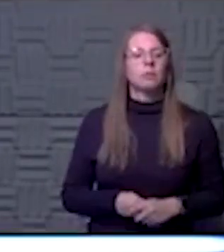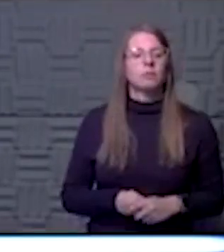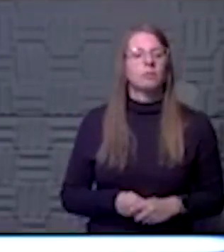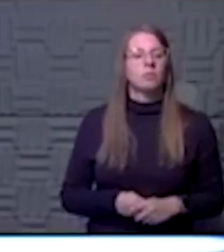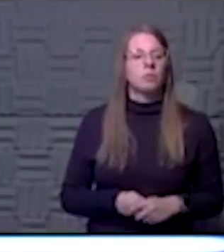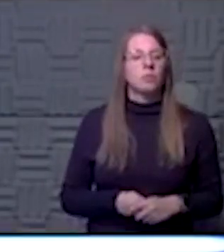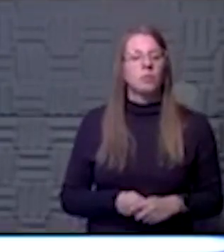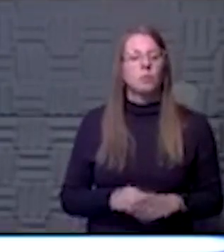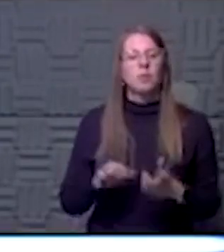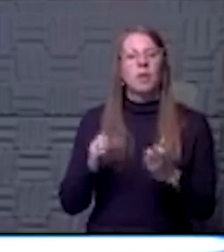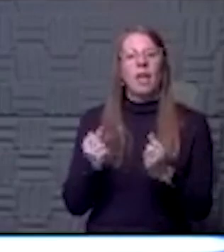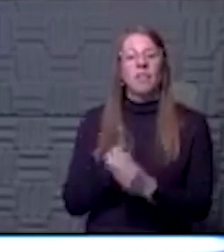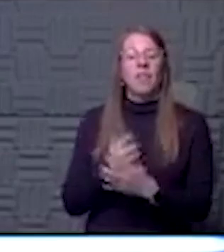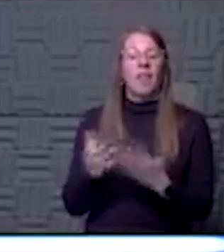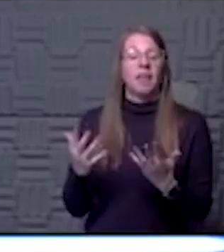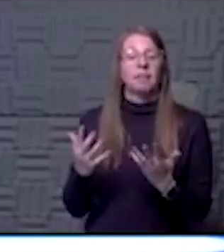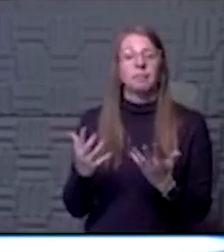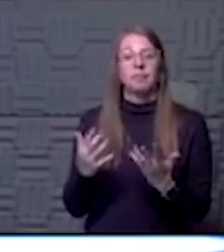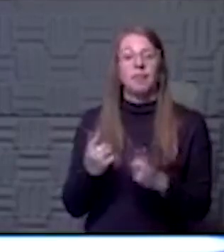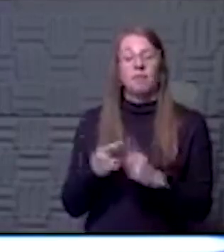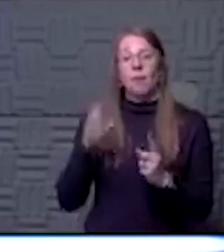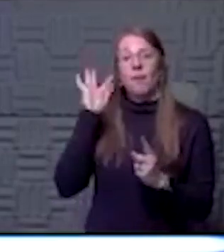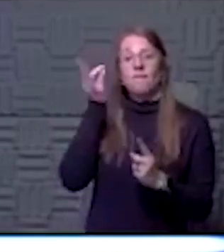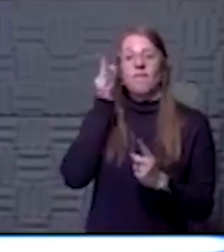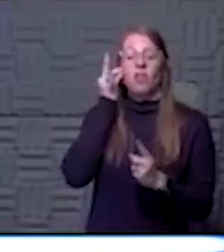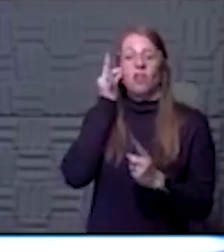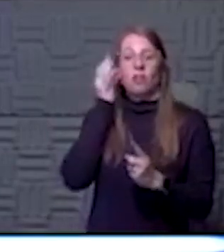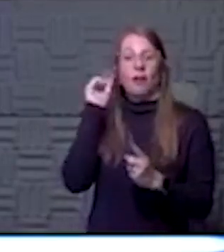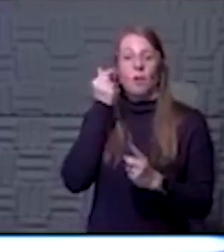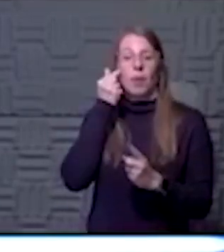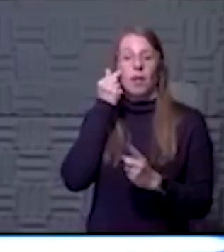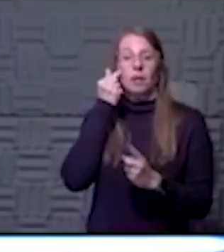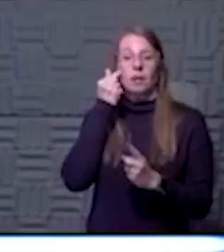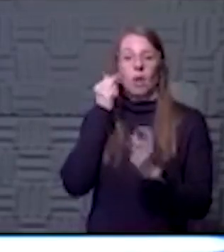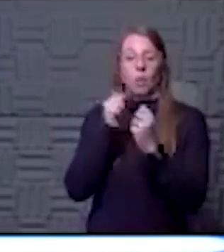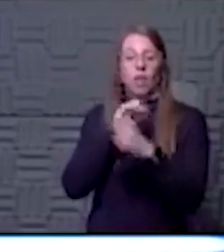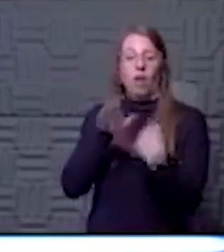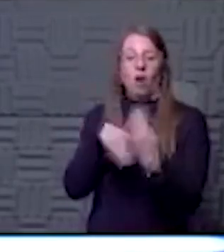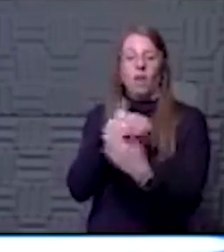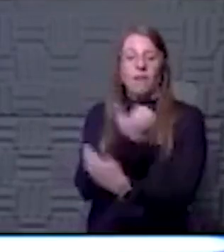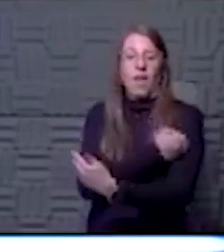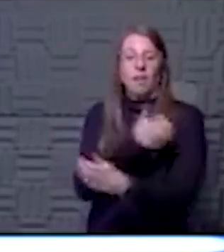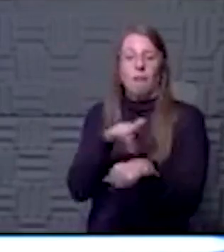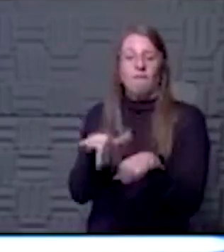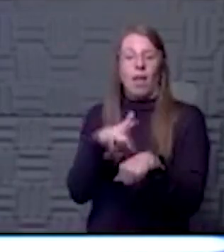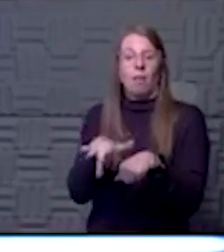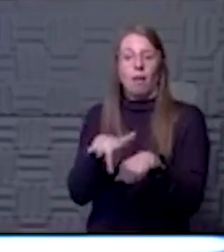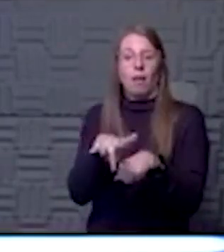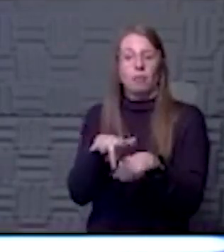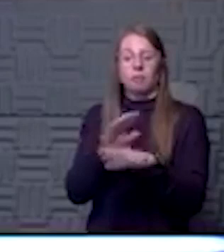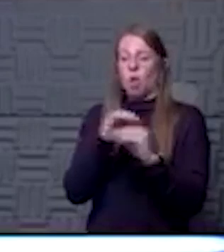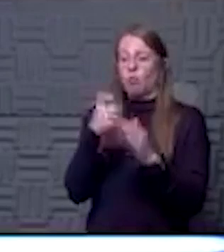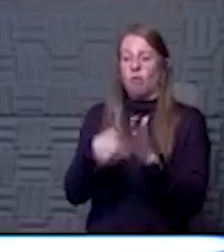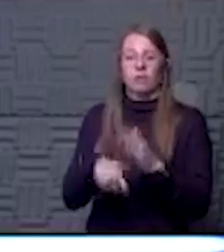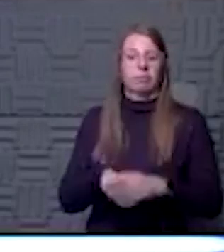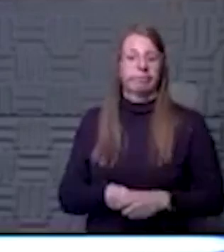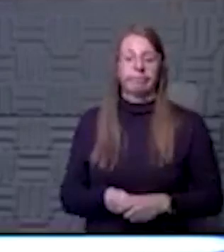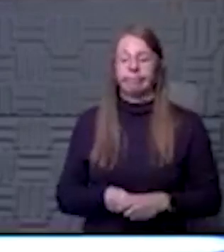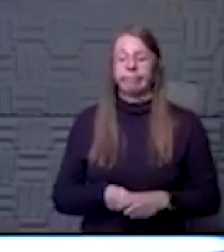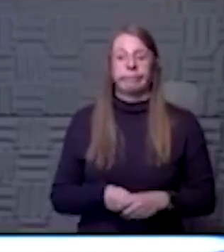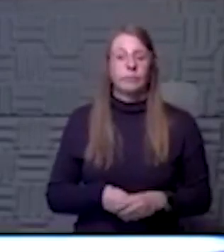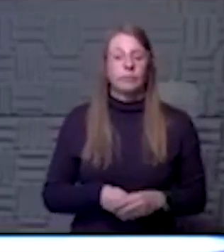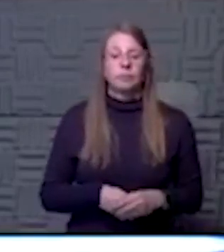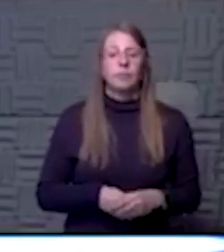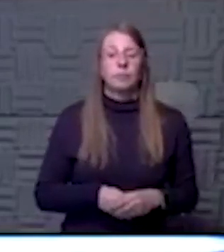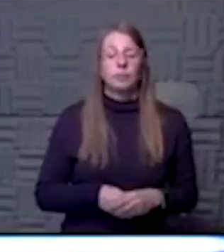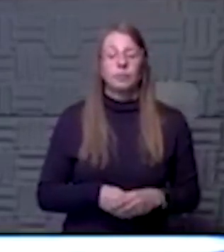Everything is coming out from the federal government with all the vaccine will be available at no cost. There